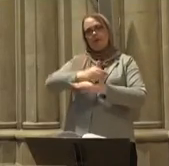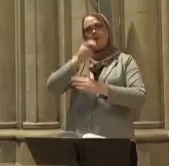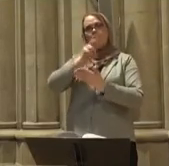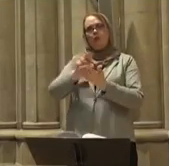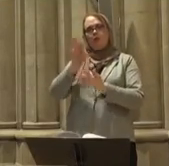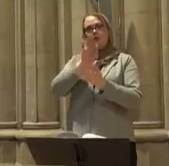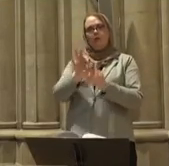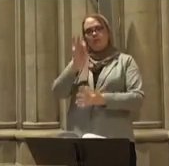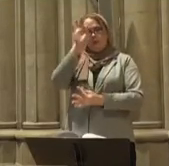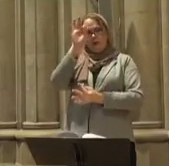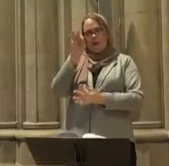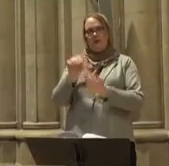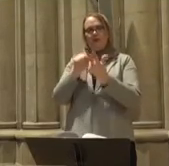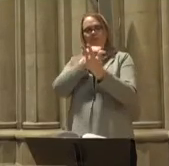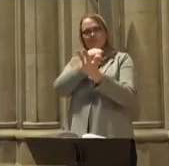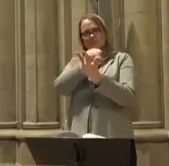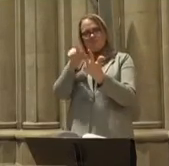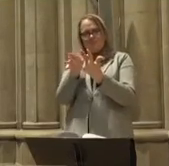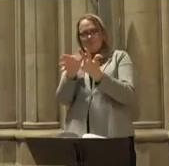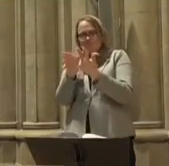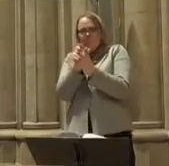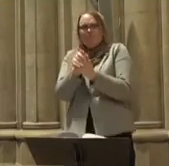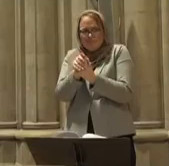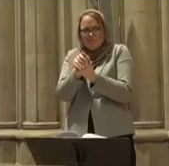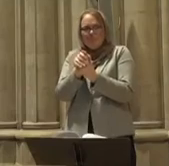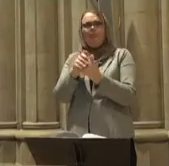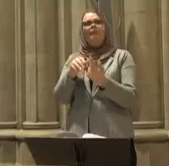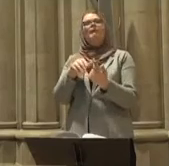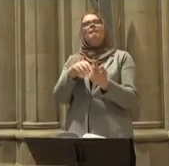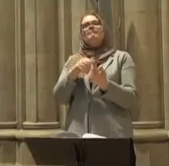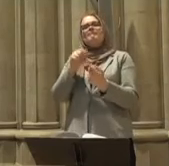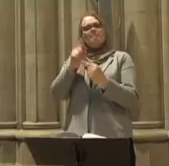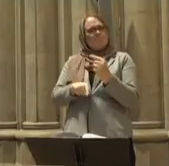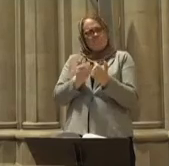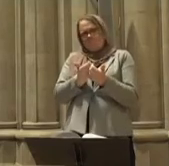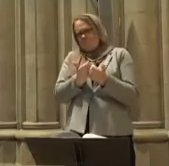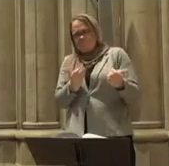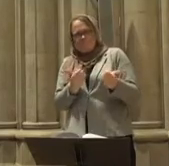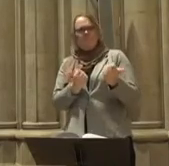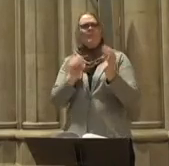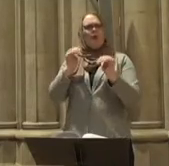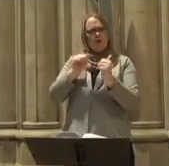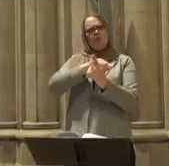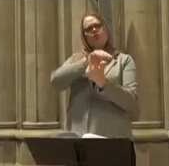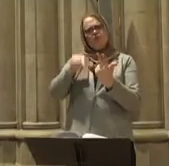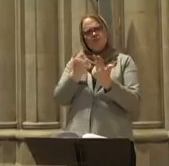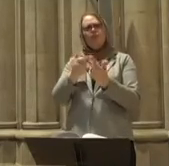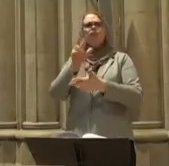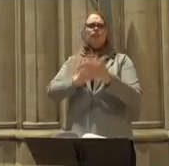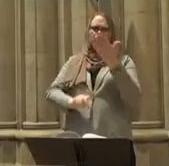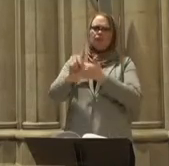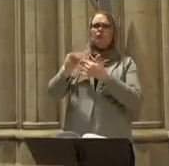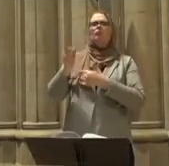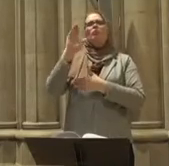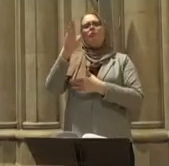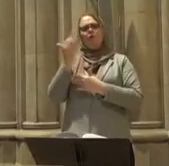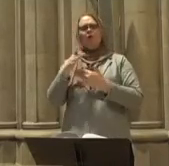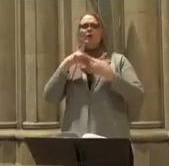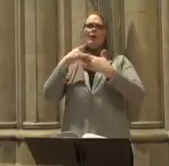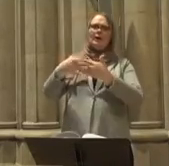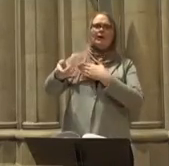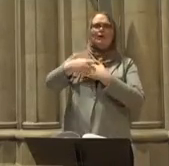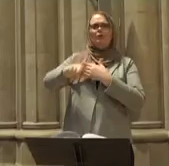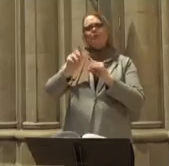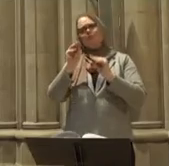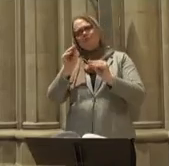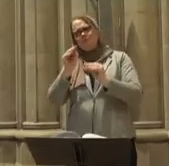and undivided Trinity, guard you, save you, and bring you to that heavenly city where he lives and reigns forever and